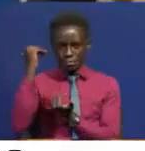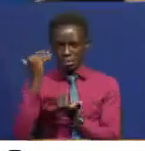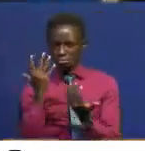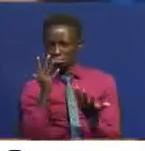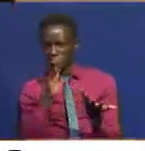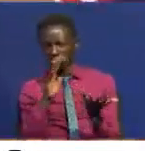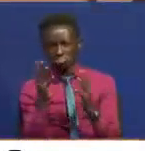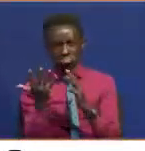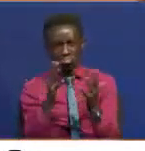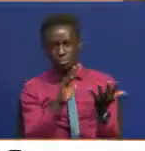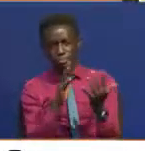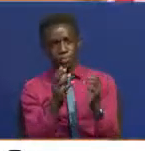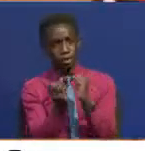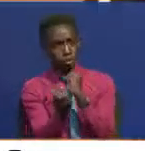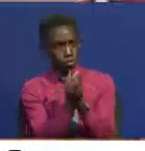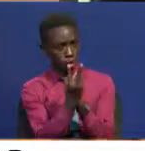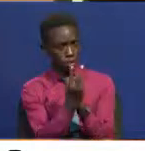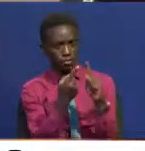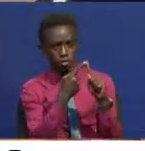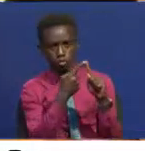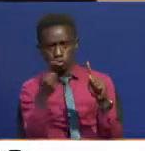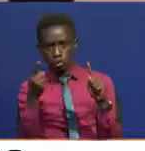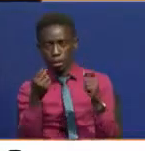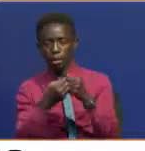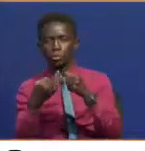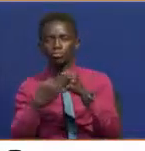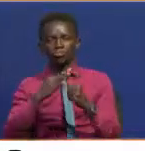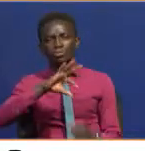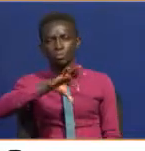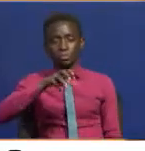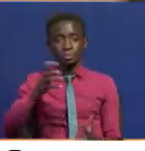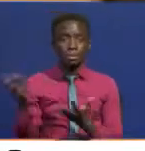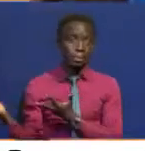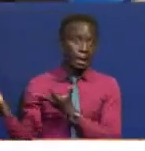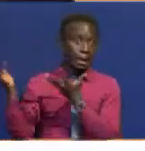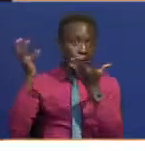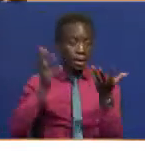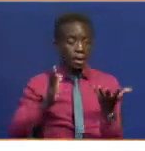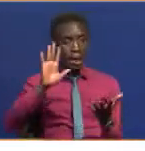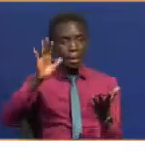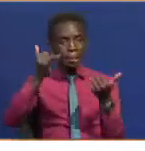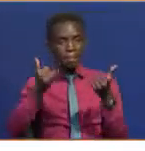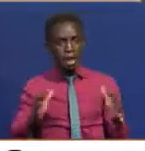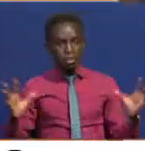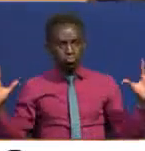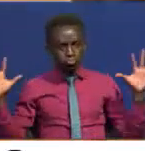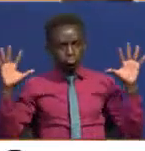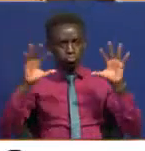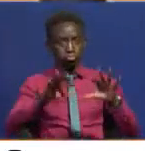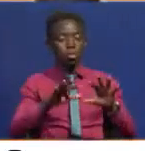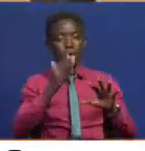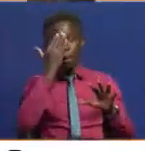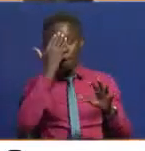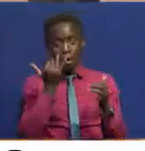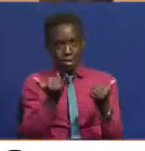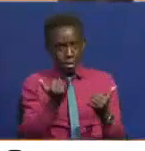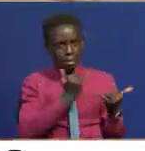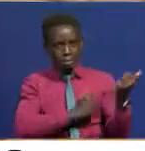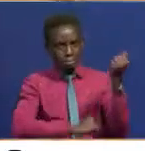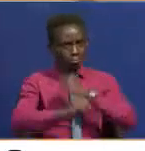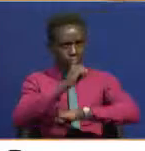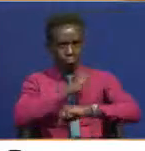least 12 to 18 counties to actually bring people because they are very active at the moment.